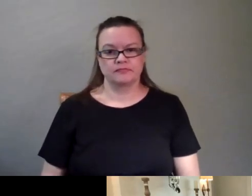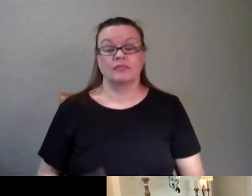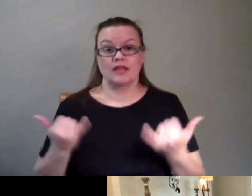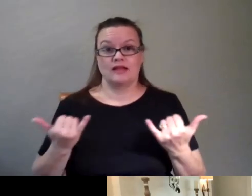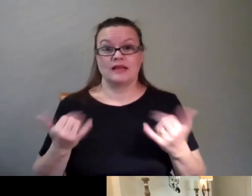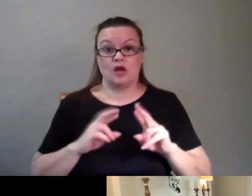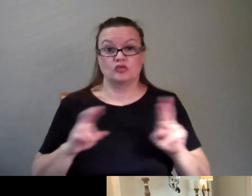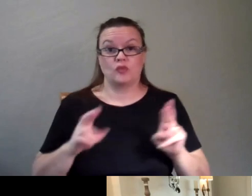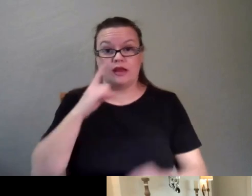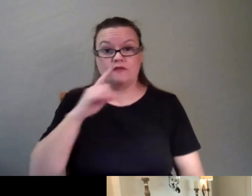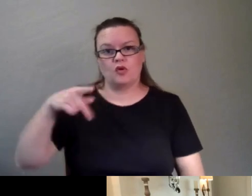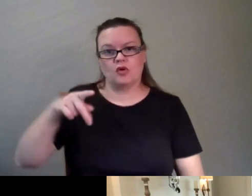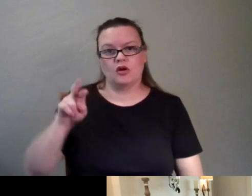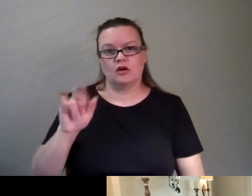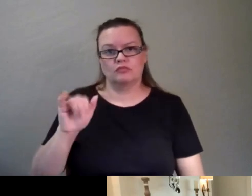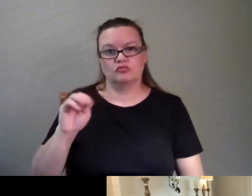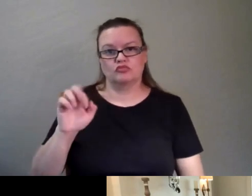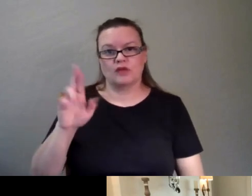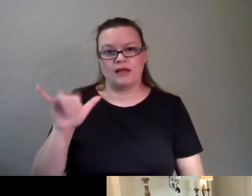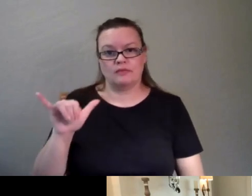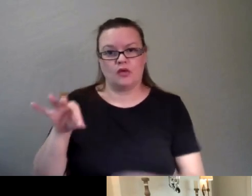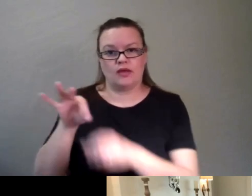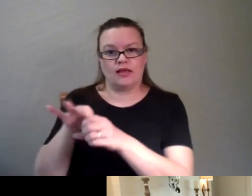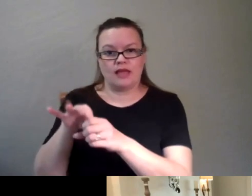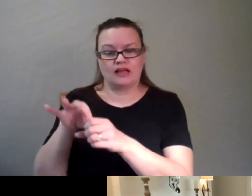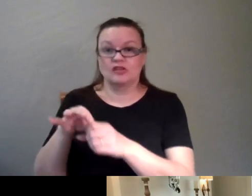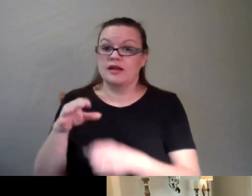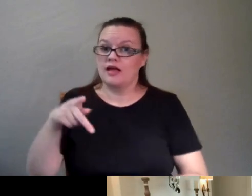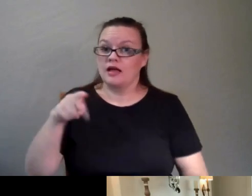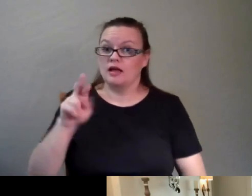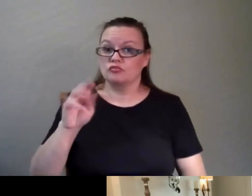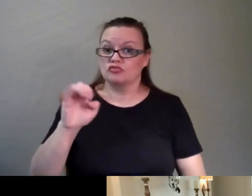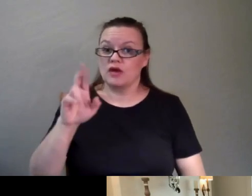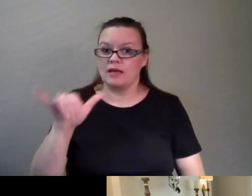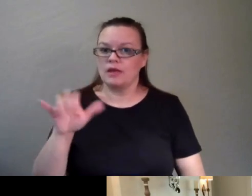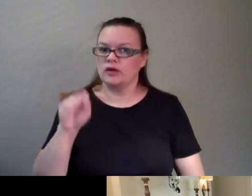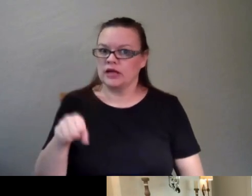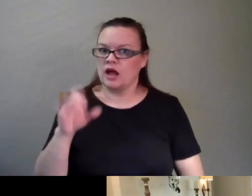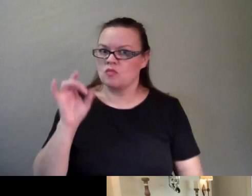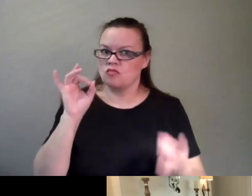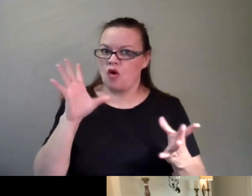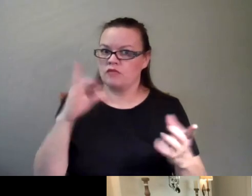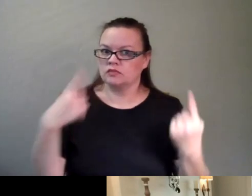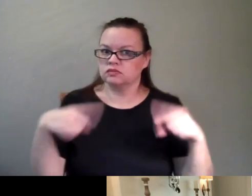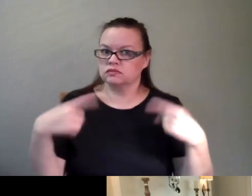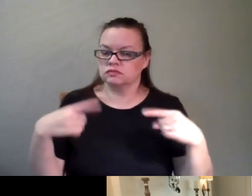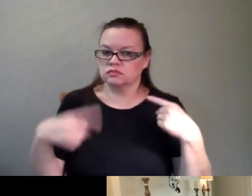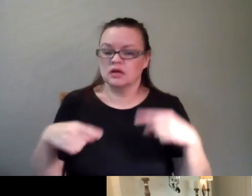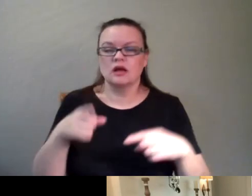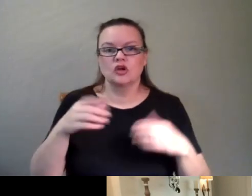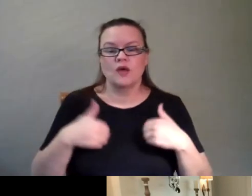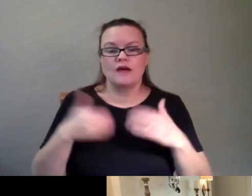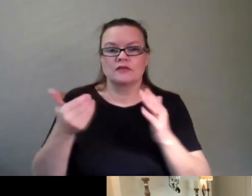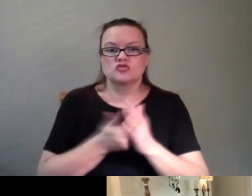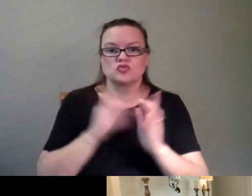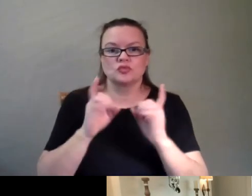season, and these primaries can be pretty bitter face-offs. You have the, with redistricting, you have the new Dems